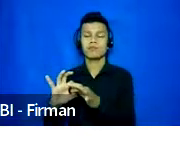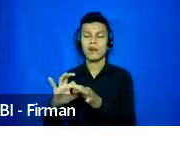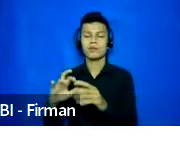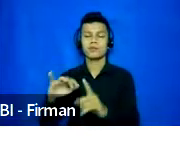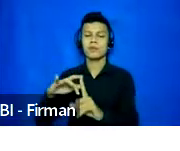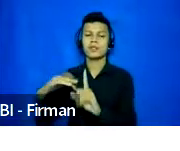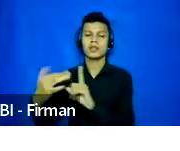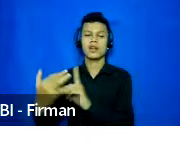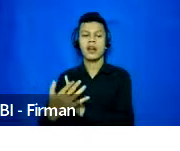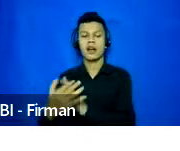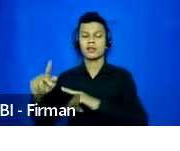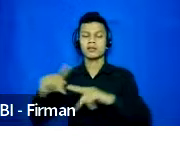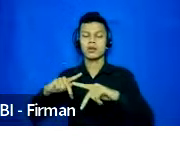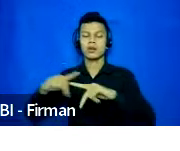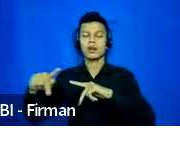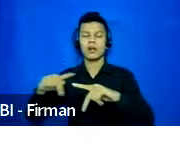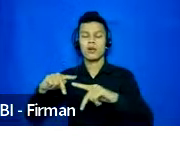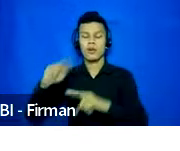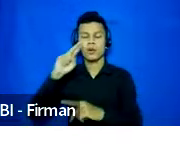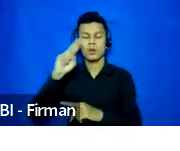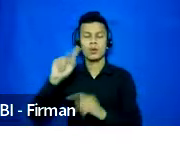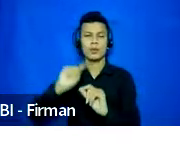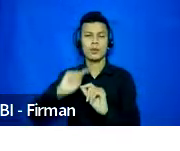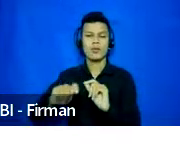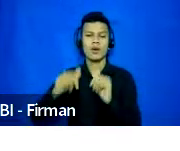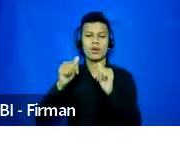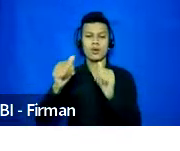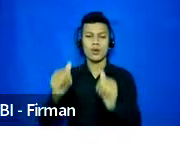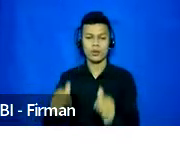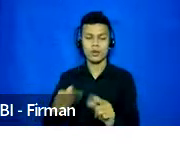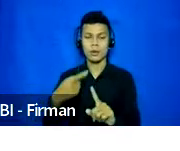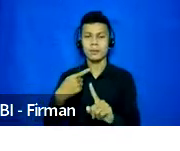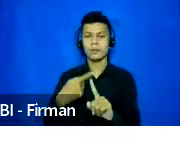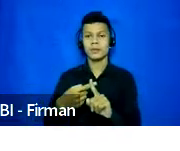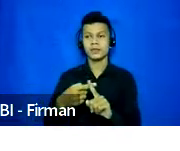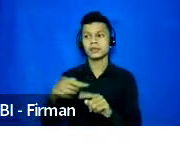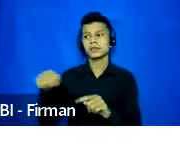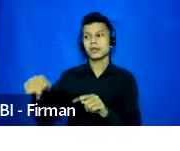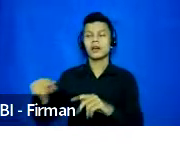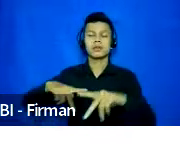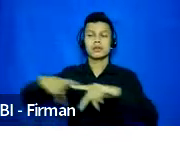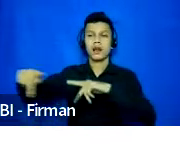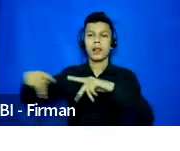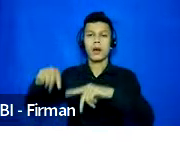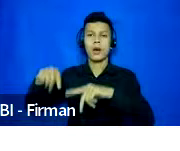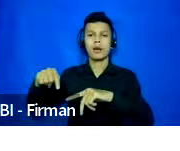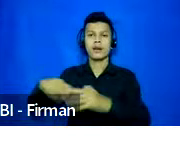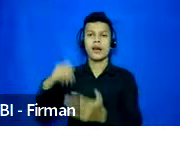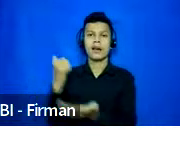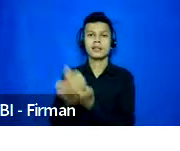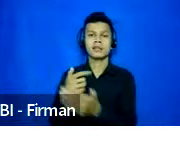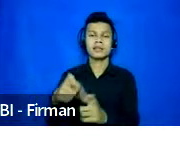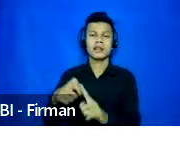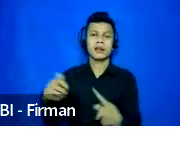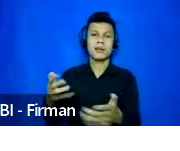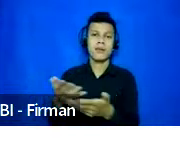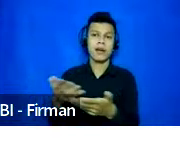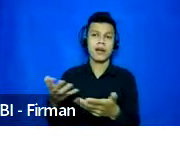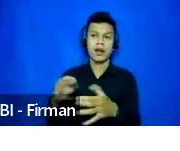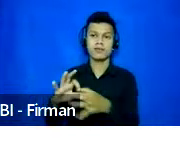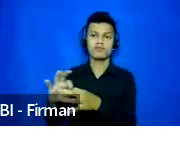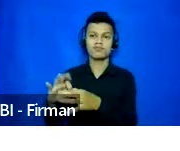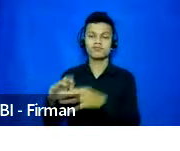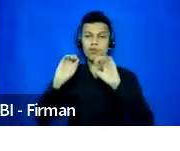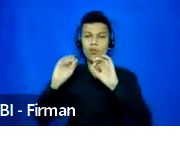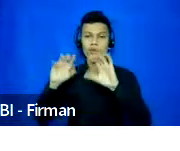creating content. And these volunteers and independent affiliates also promote the use of Wikipedia in educations and for